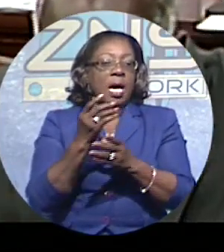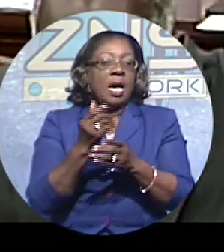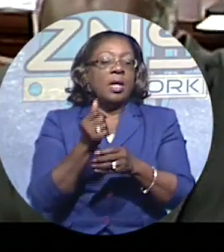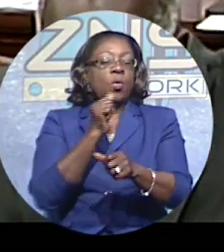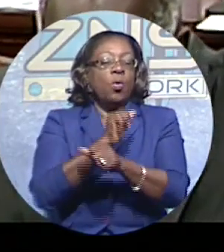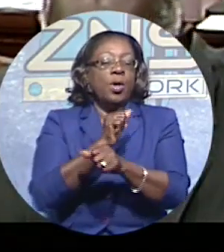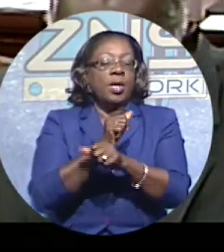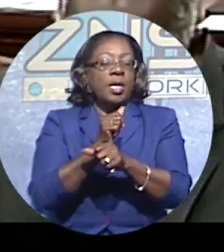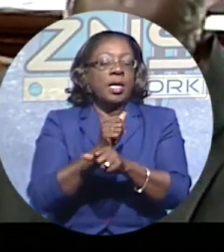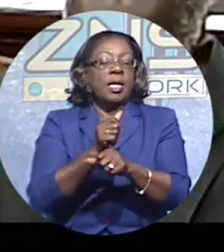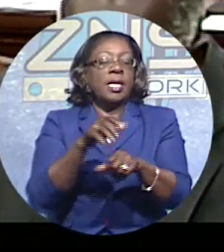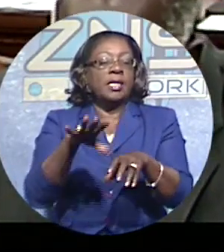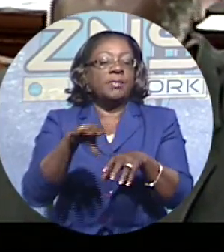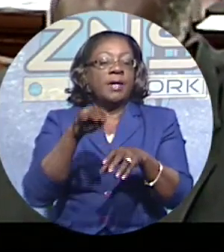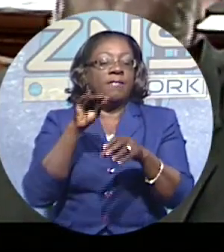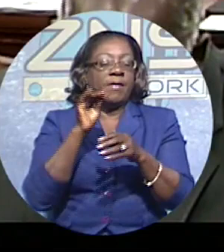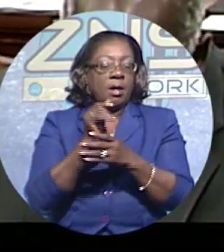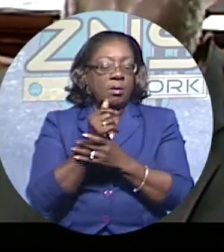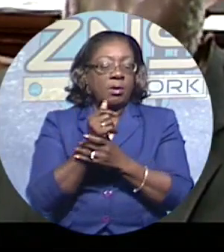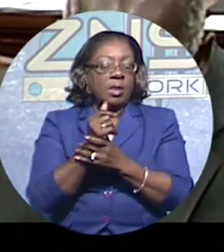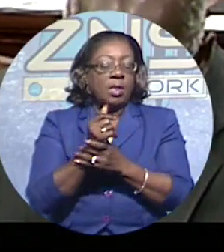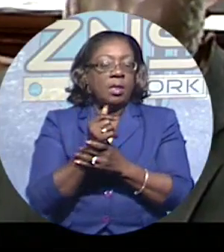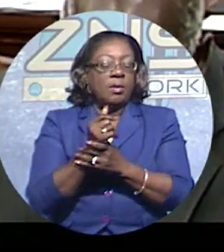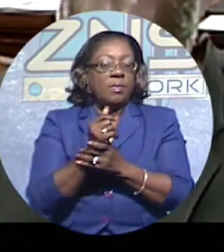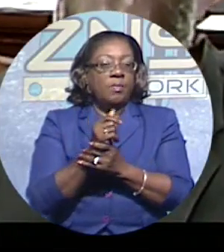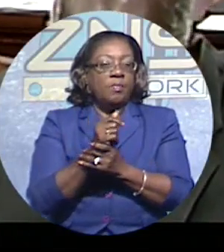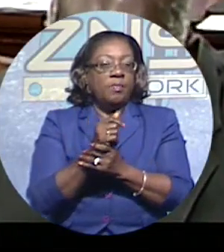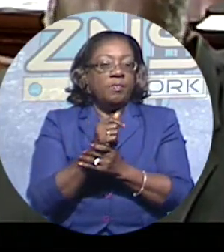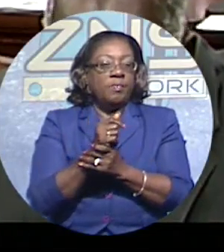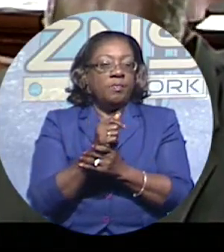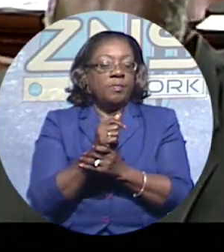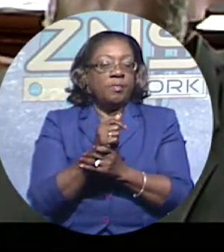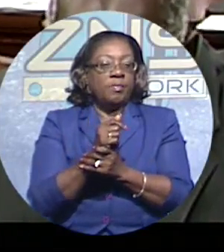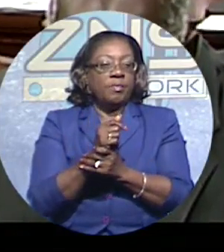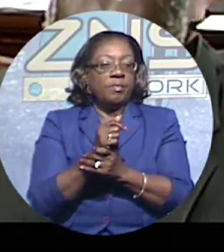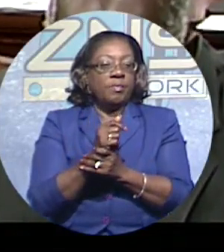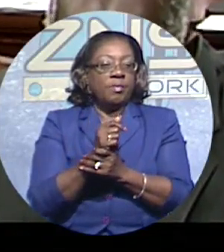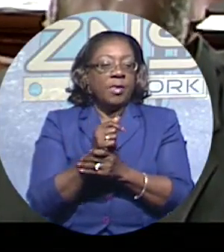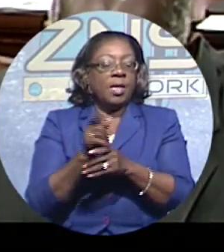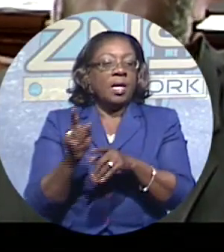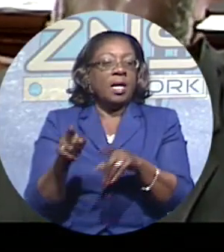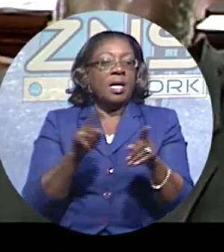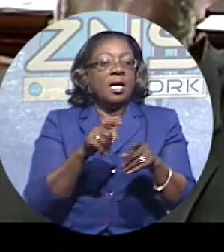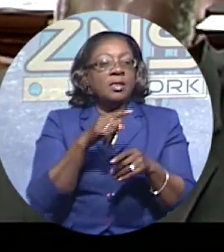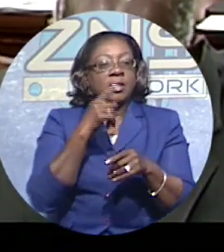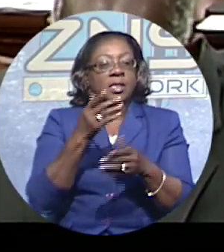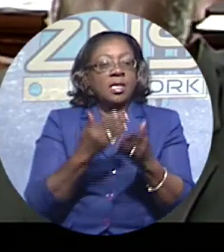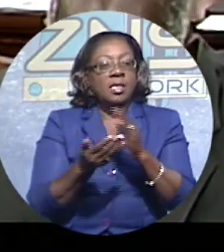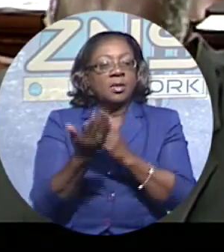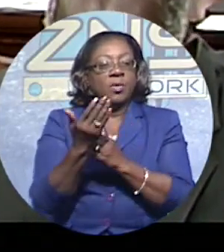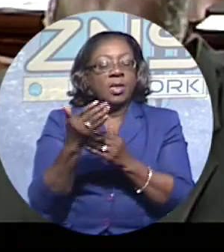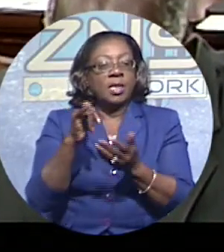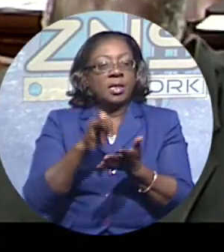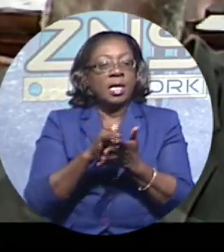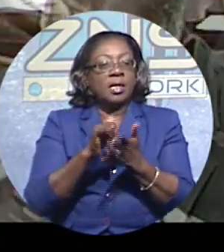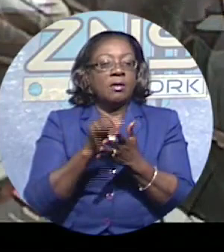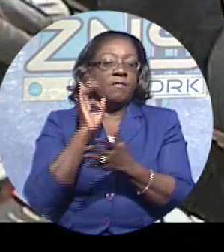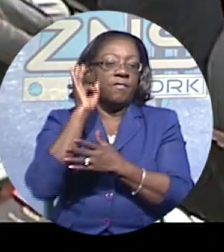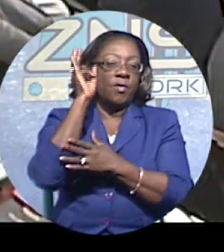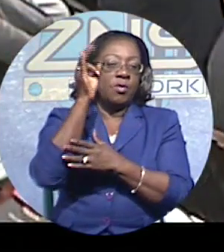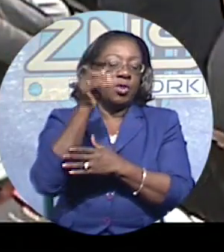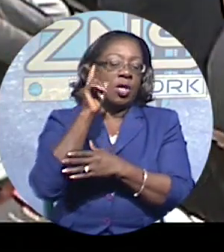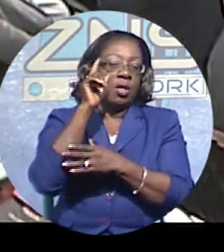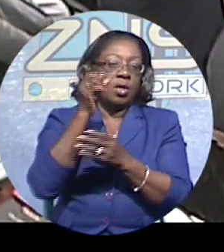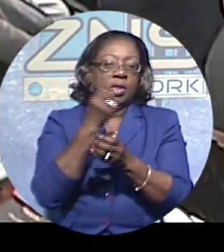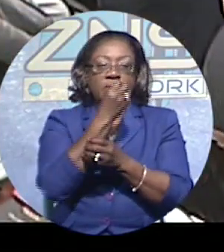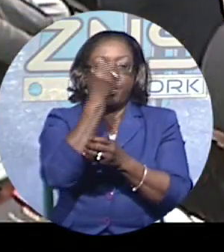clearly gotten through the worst of the global crisis, and I'm to say this morning that the future looks very bright.